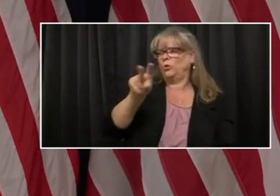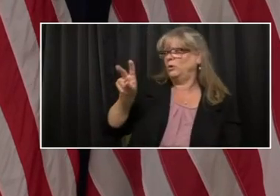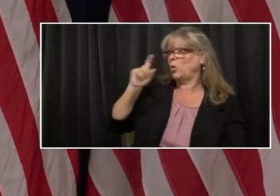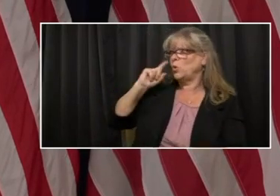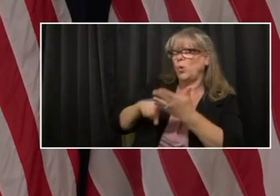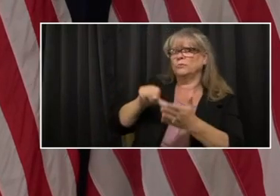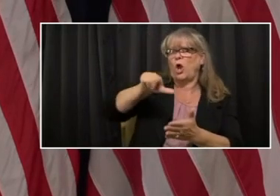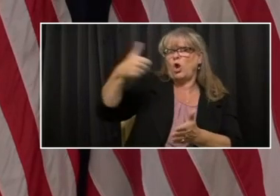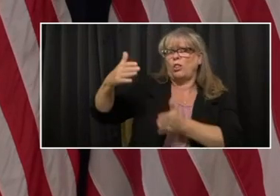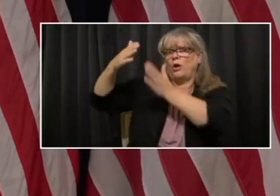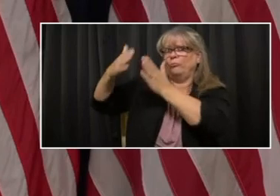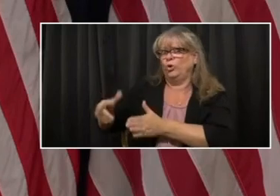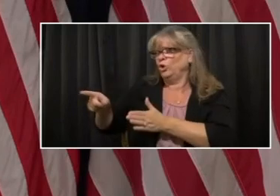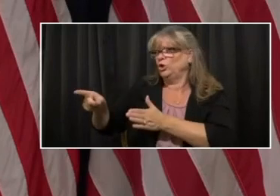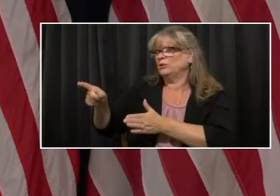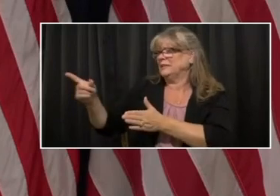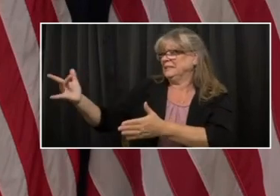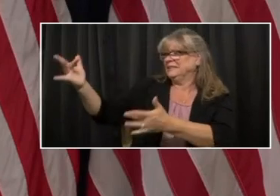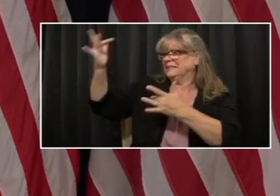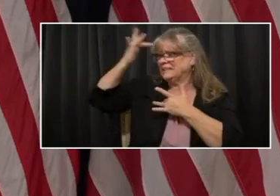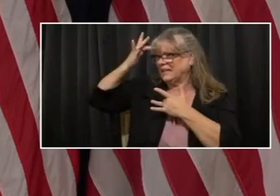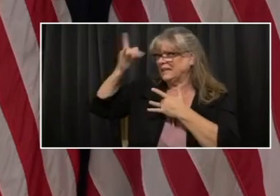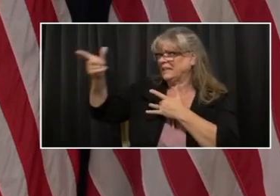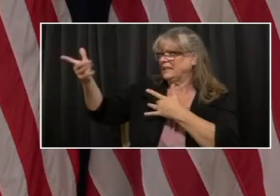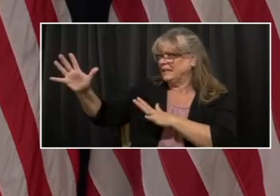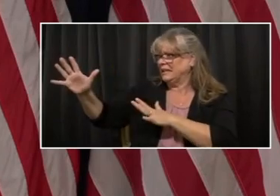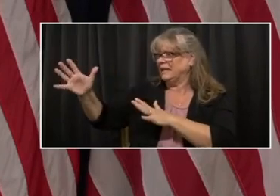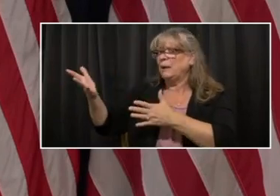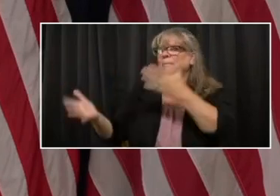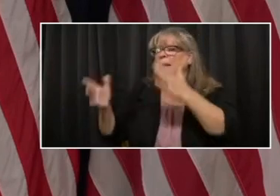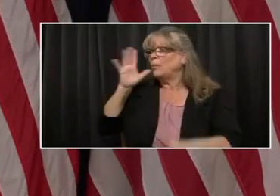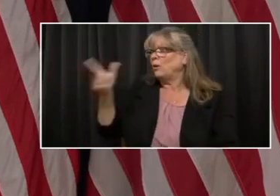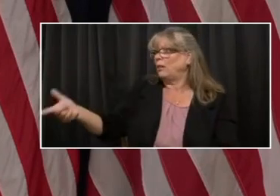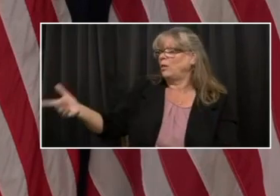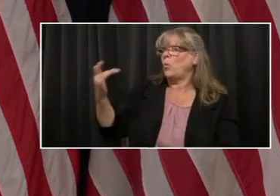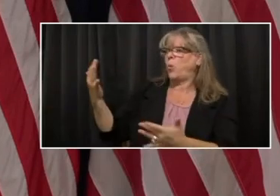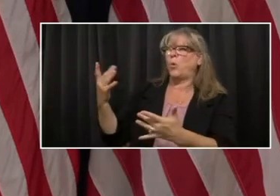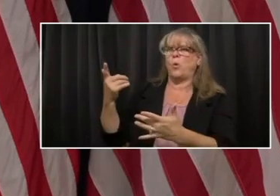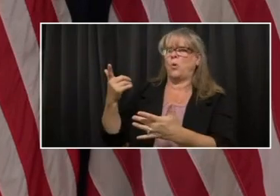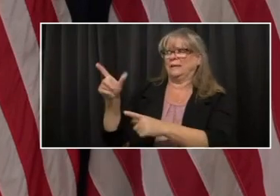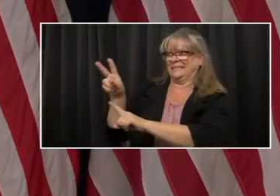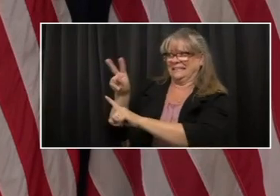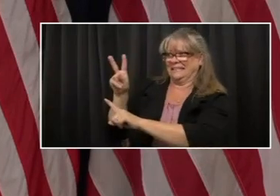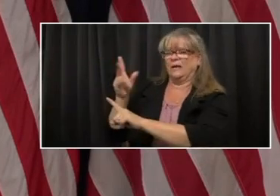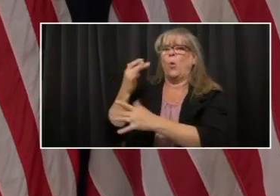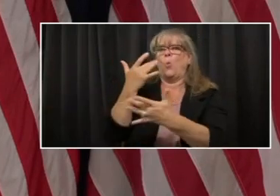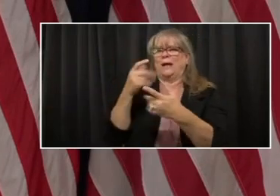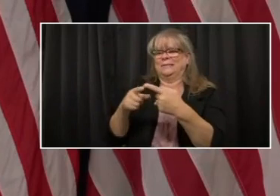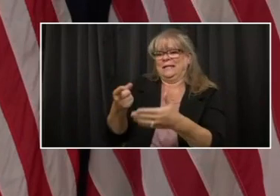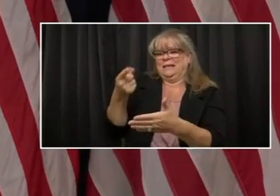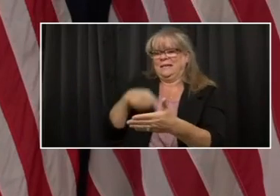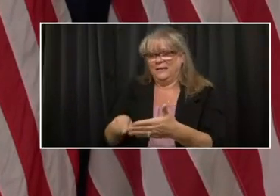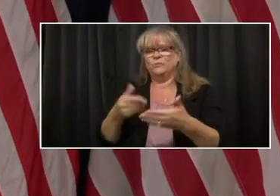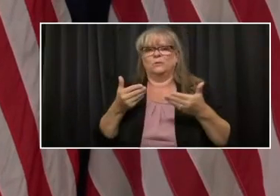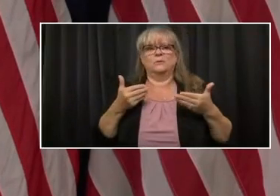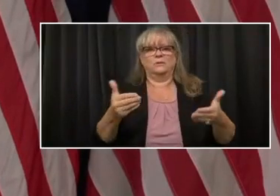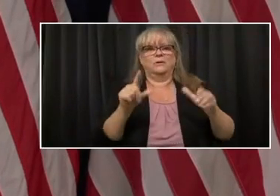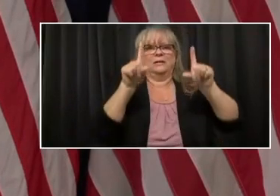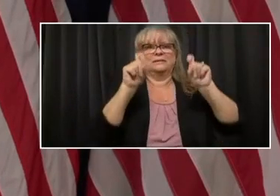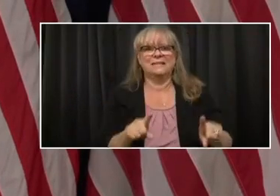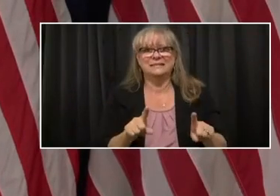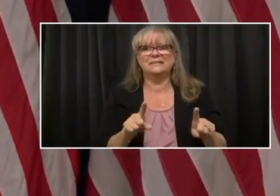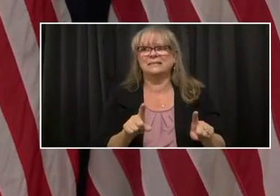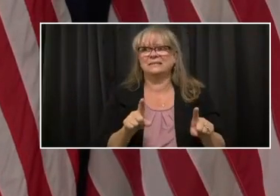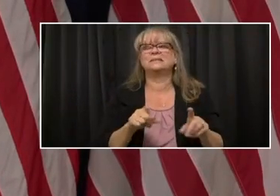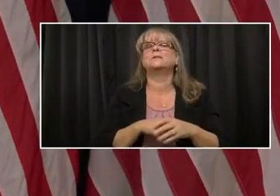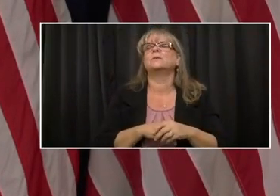exposure, 7 days after that exposure. It doesn't do any good to get tested the next day because it'll be negative even if you are contracting COVID, but those results